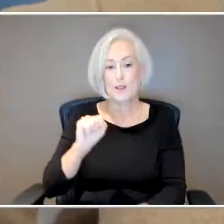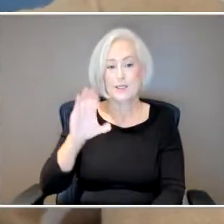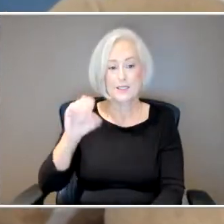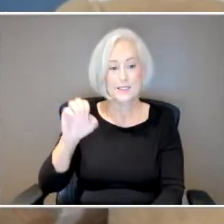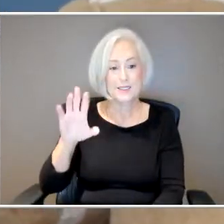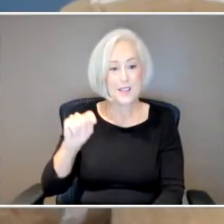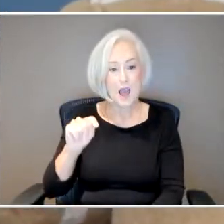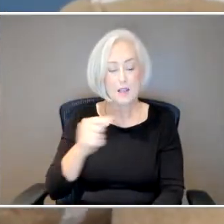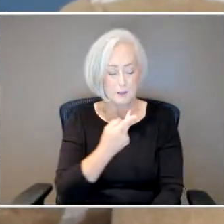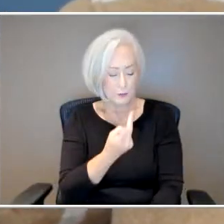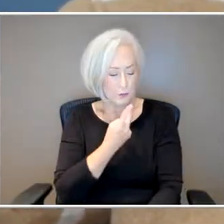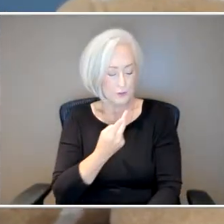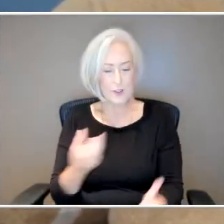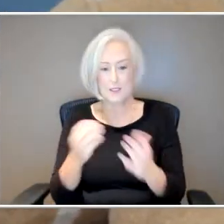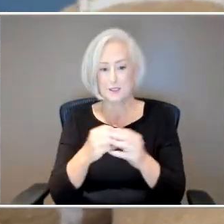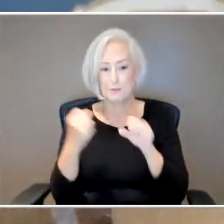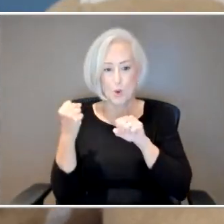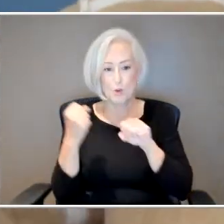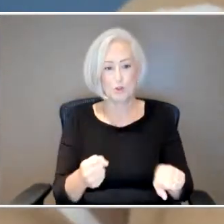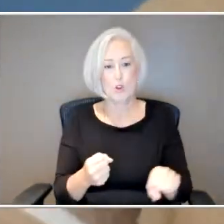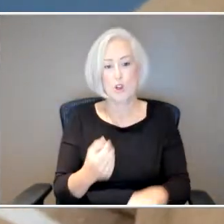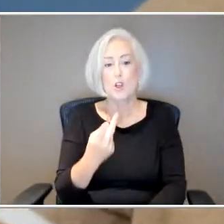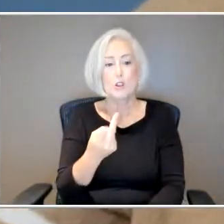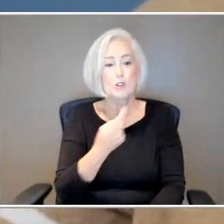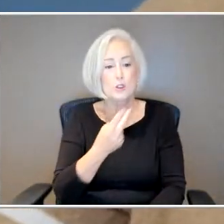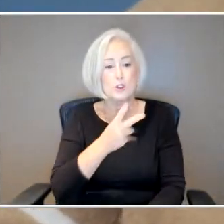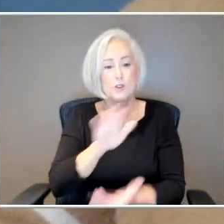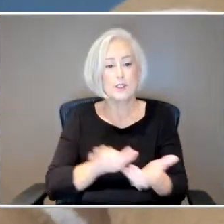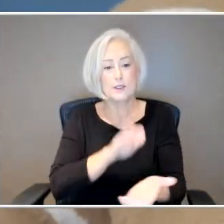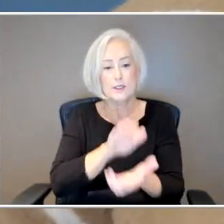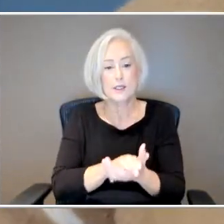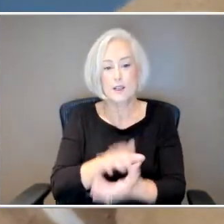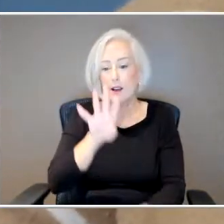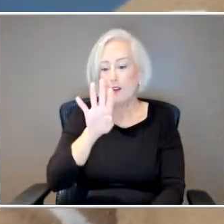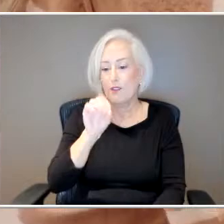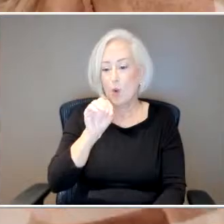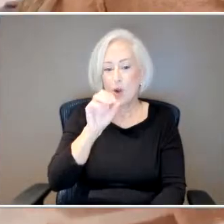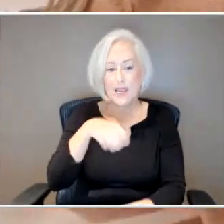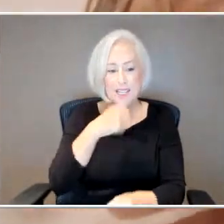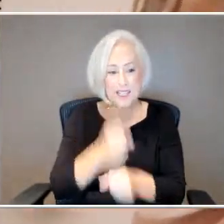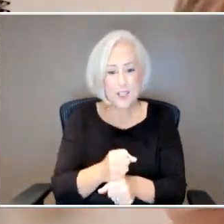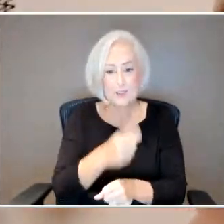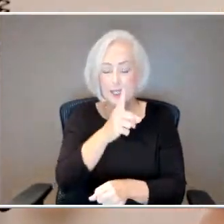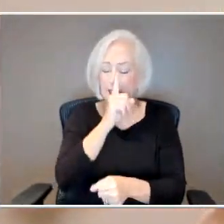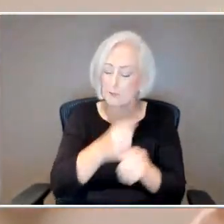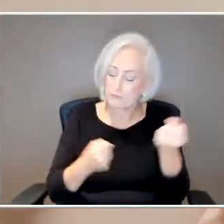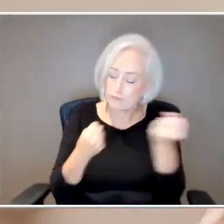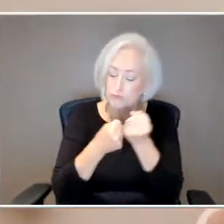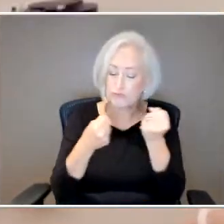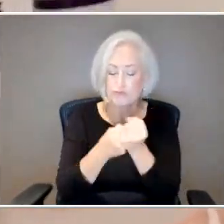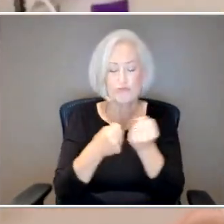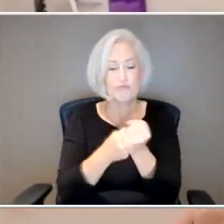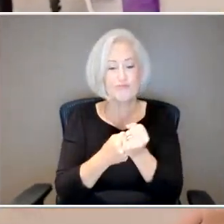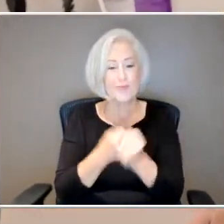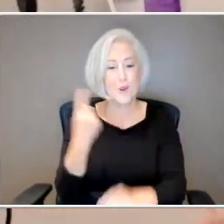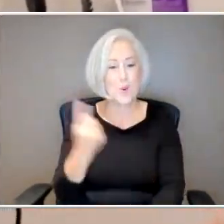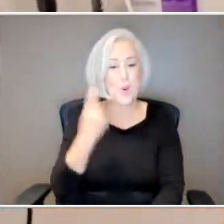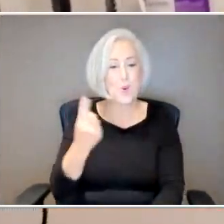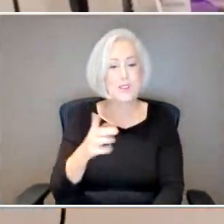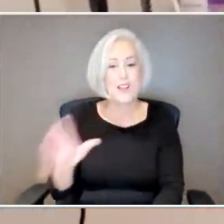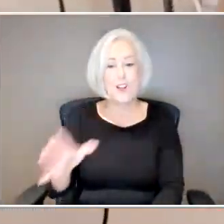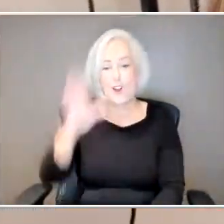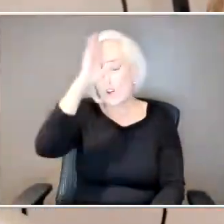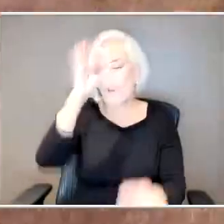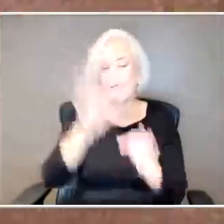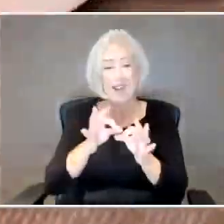stronger. I mean, we've been together for 40 years, but so much stronger. He's been such a rock. She's also solid in her faith. Super proud of you. Thank you